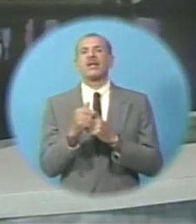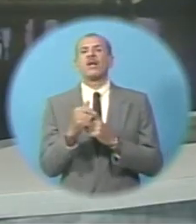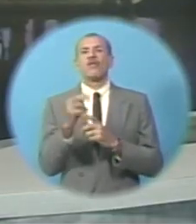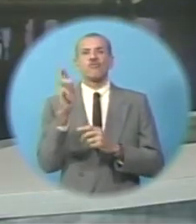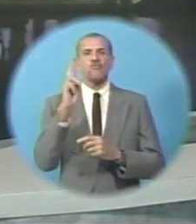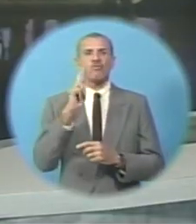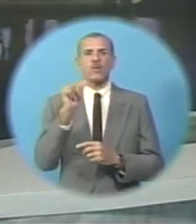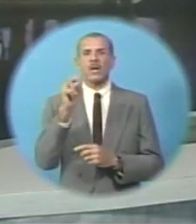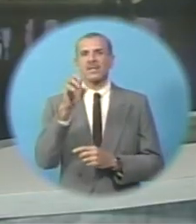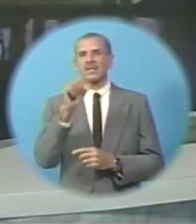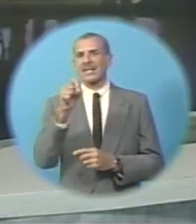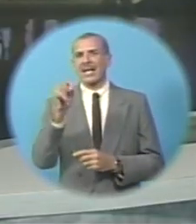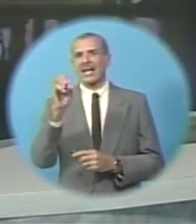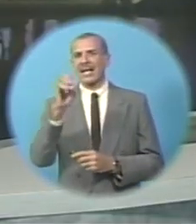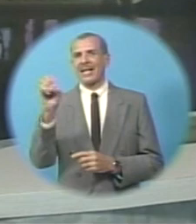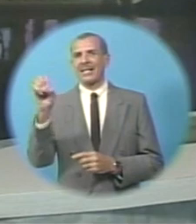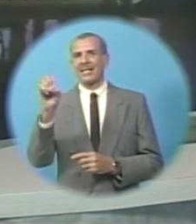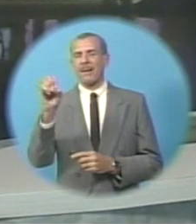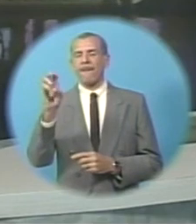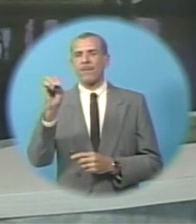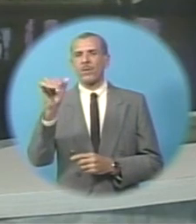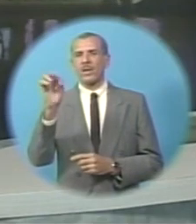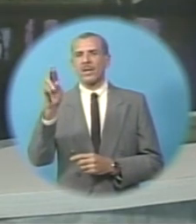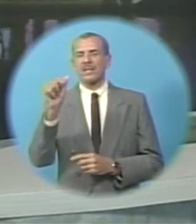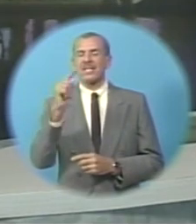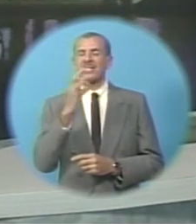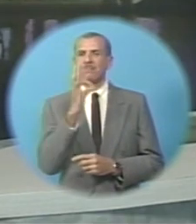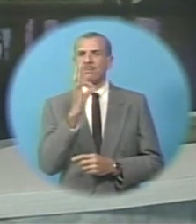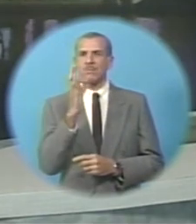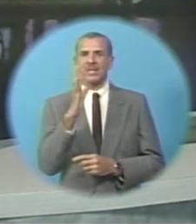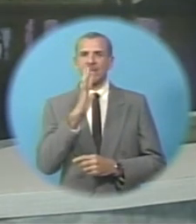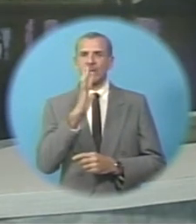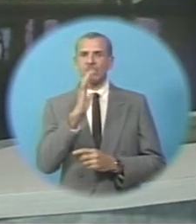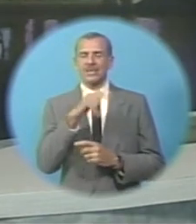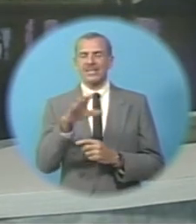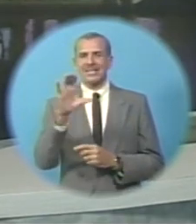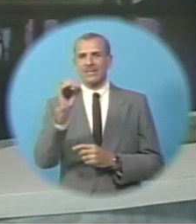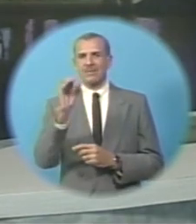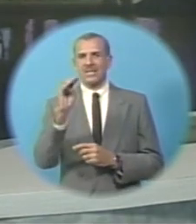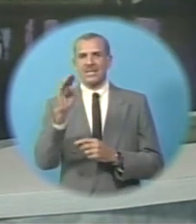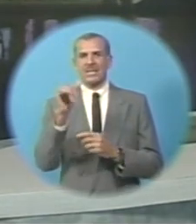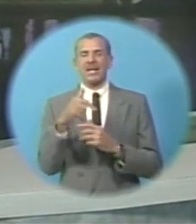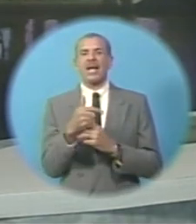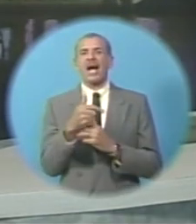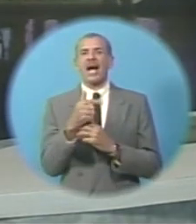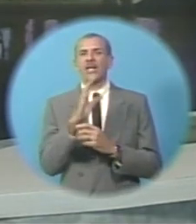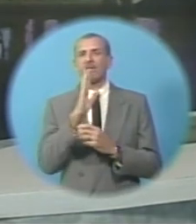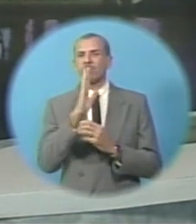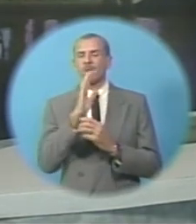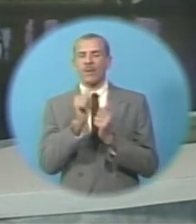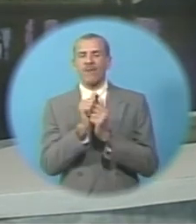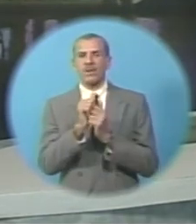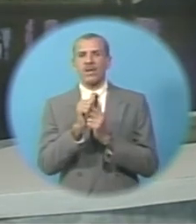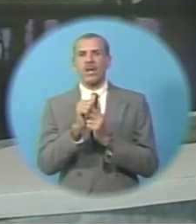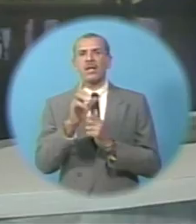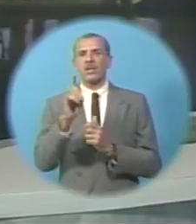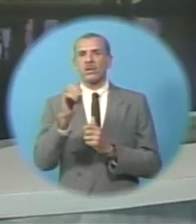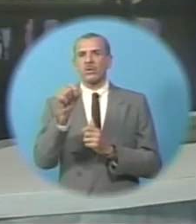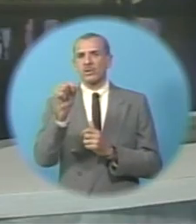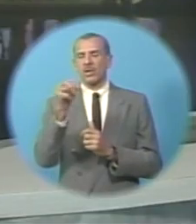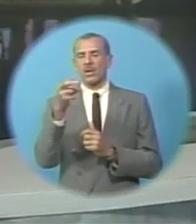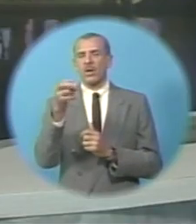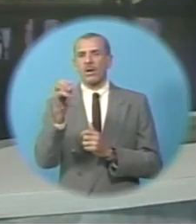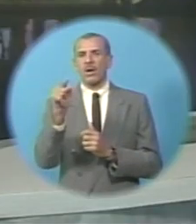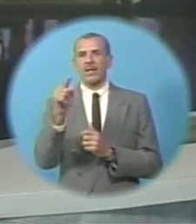Roseanne Myers. She was speaking to CBC News after paying a courtesy call on General Manager Doug Hoyt and the heads of News and